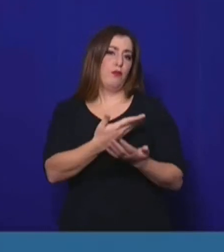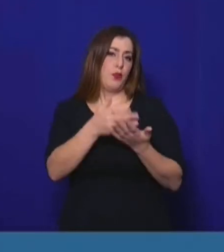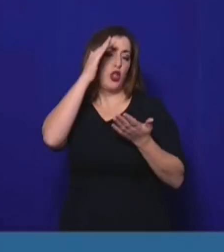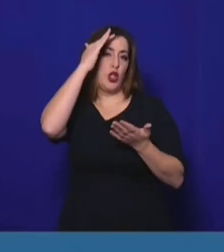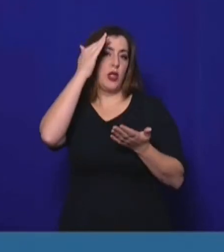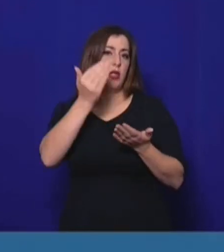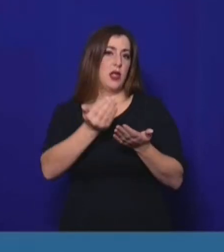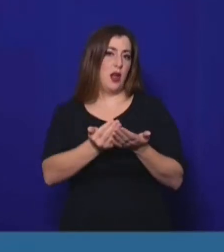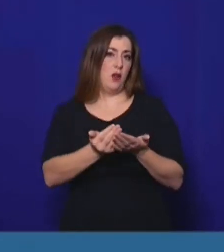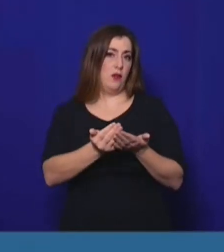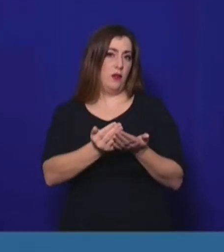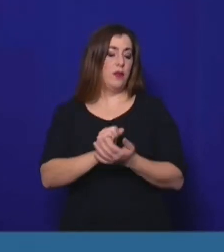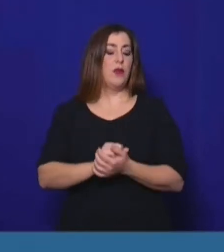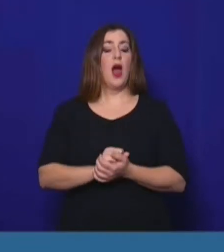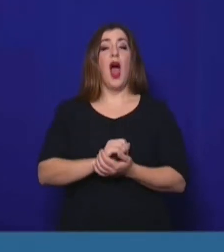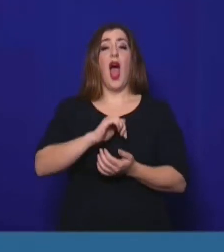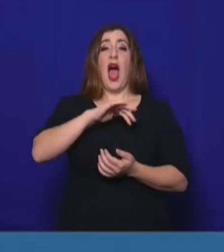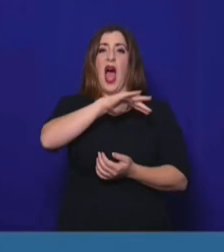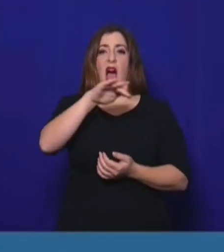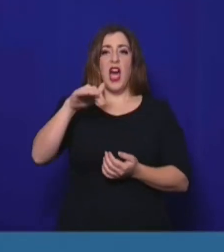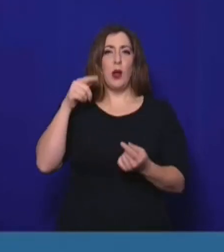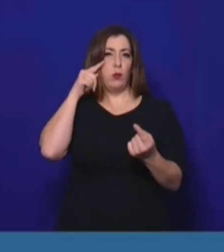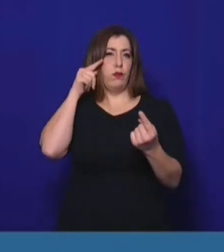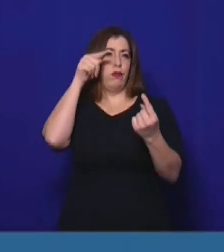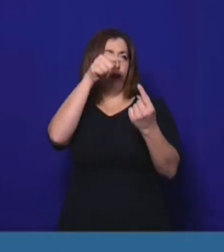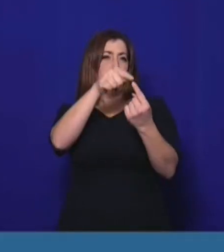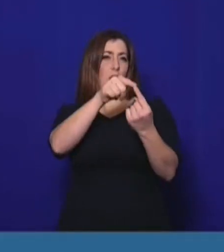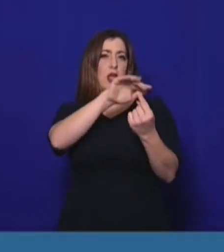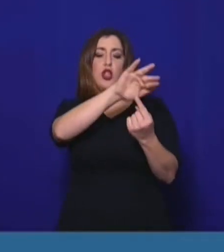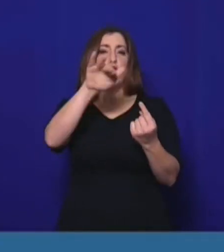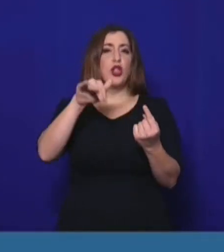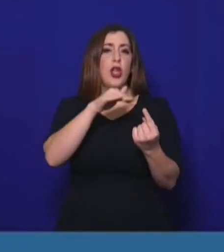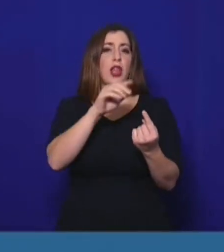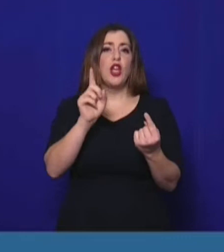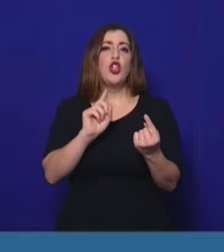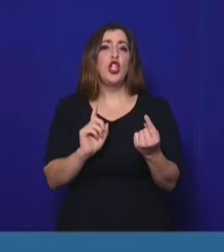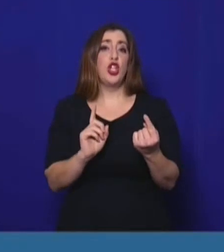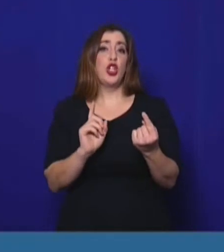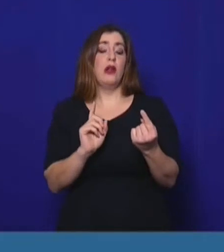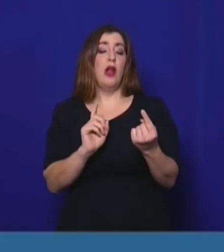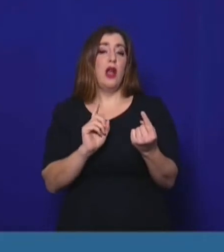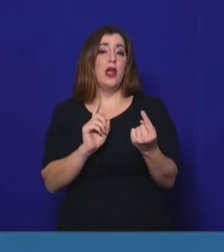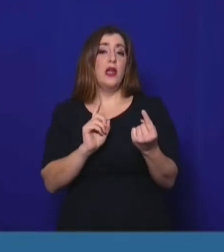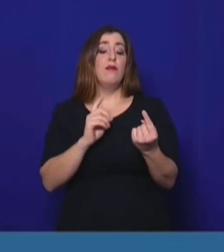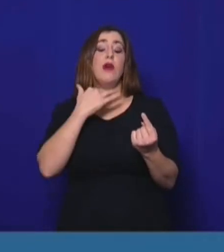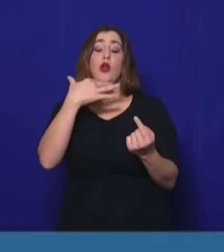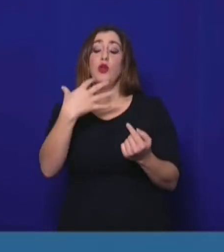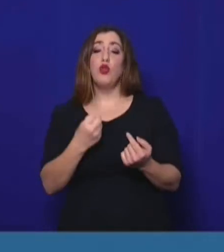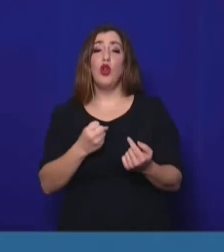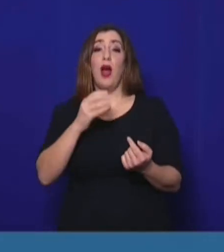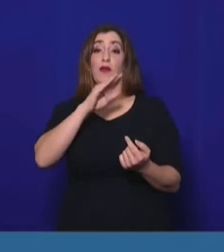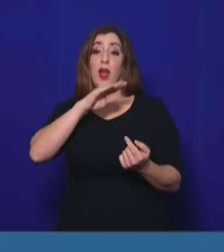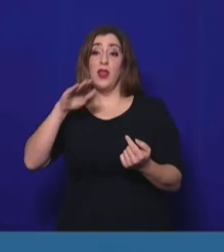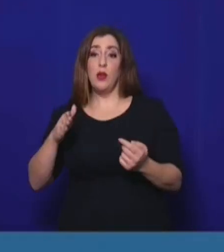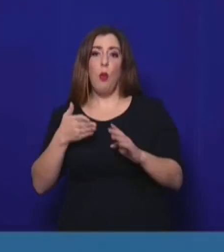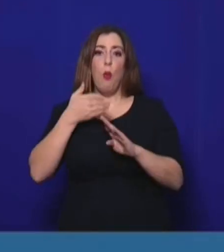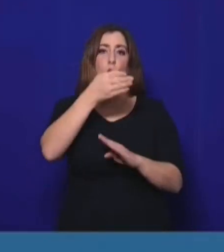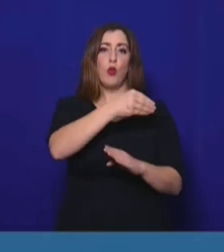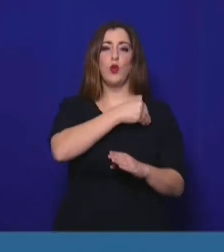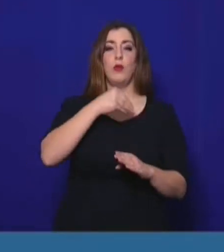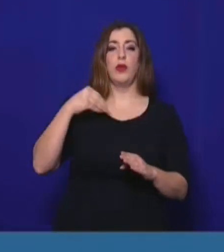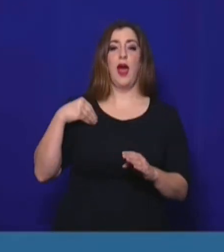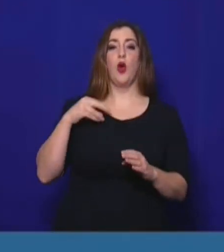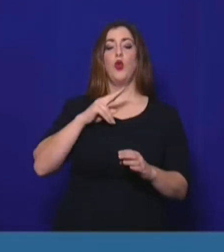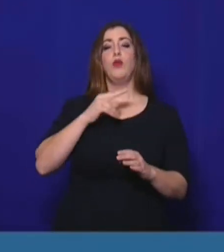aħna naqsu in-nies li jkollhom bżonn jidħlu l-isptarijiet u anke naqsu l-imwiet, u allura qegħdin niffukaw